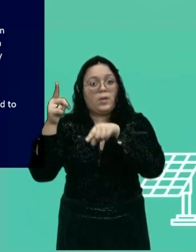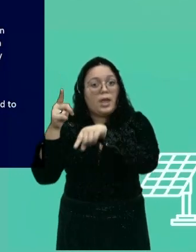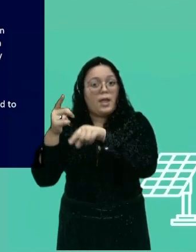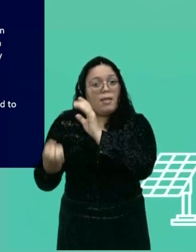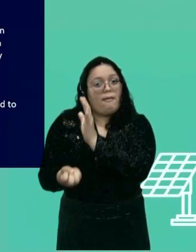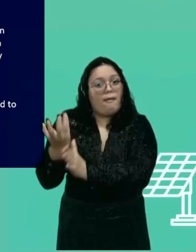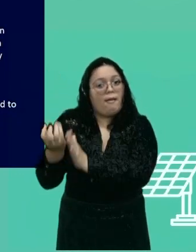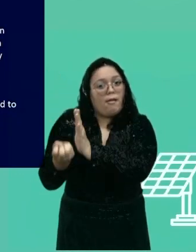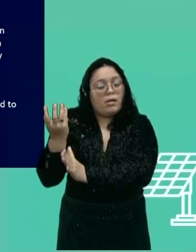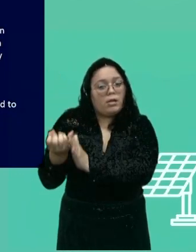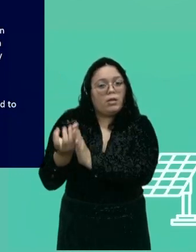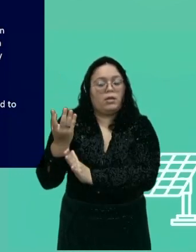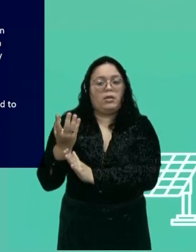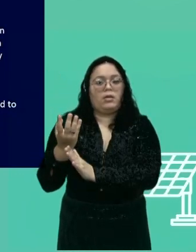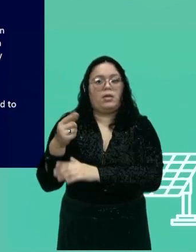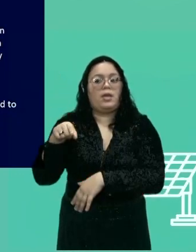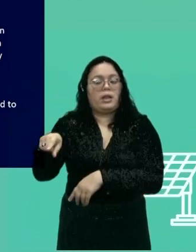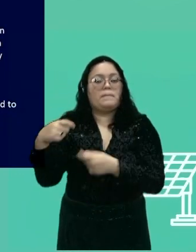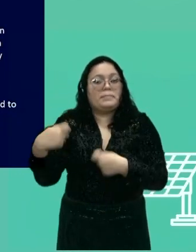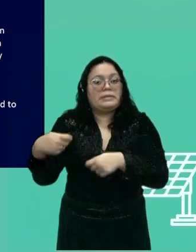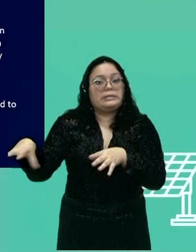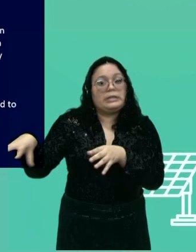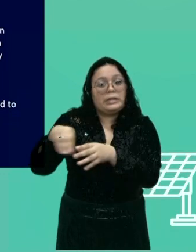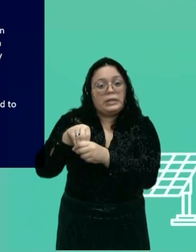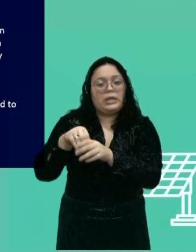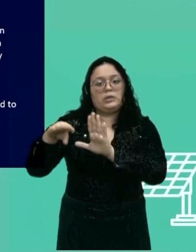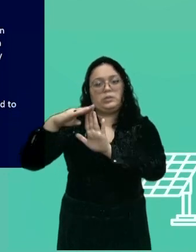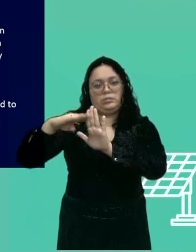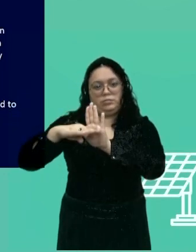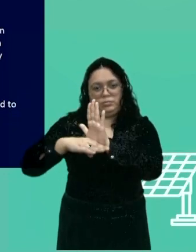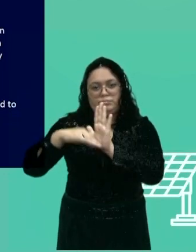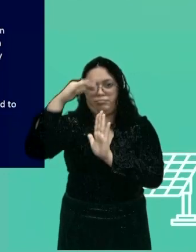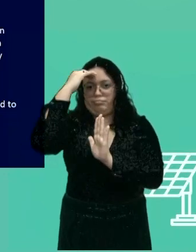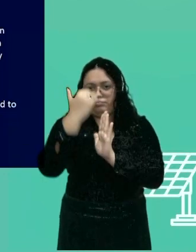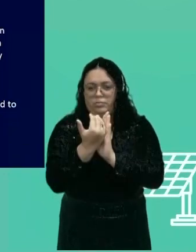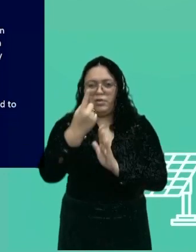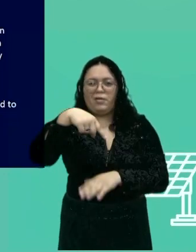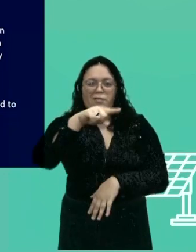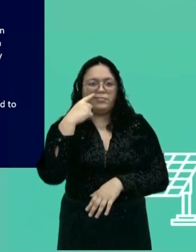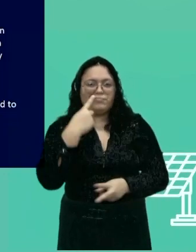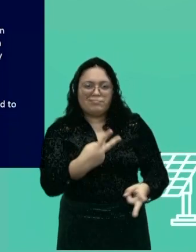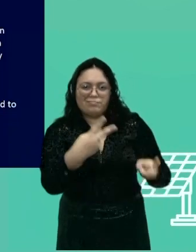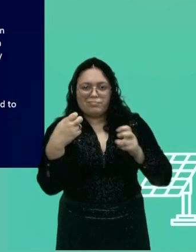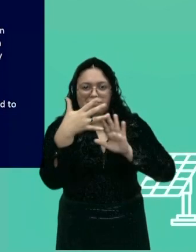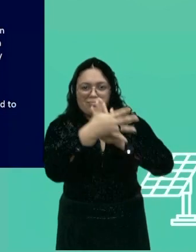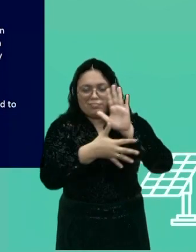intensity of 20 grams of carbon dioxide equivalent per